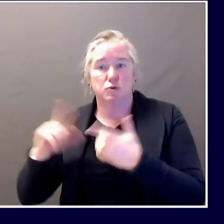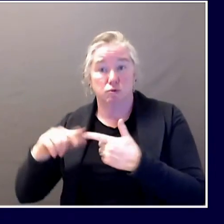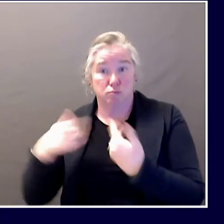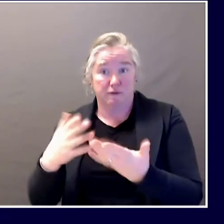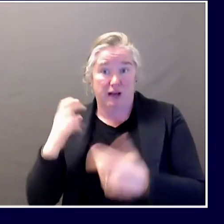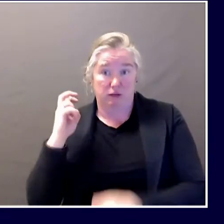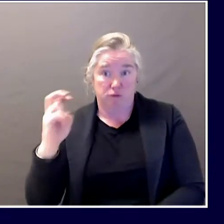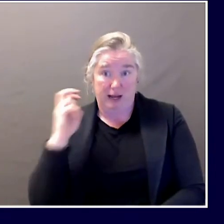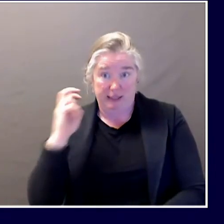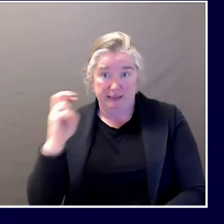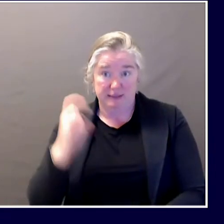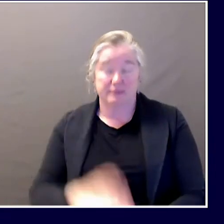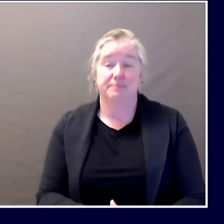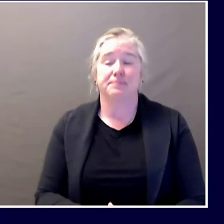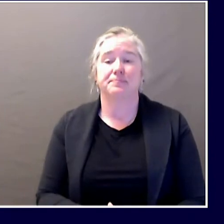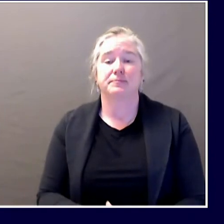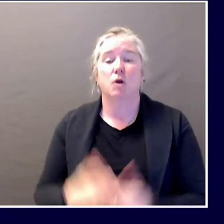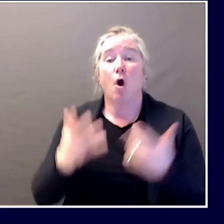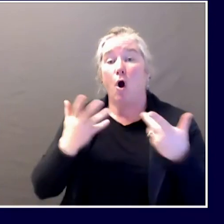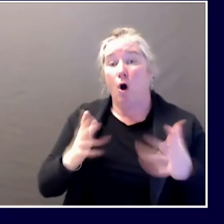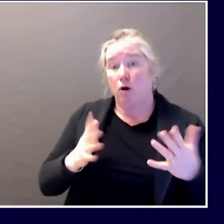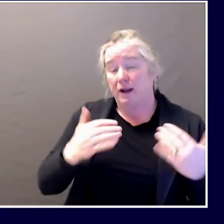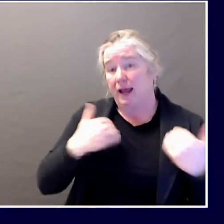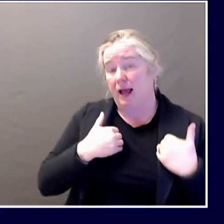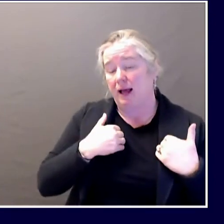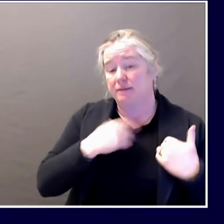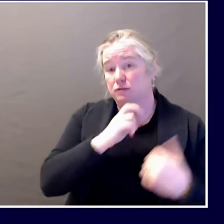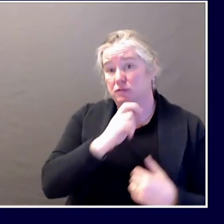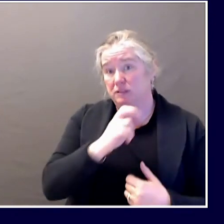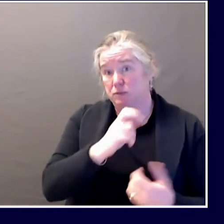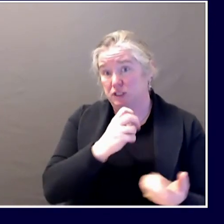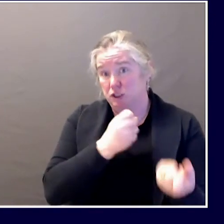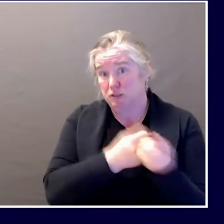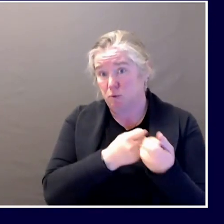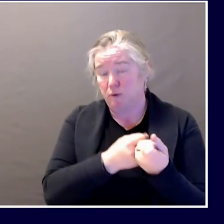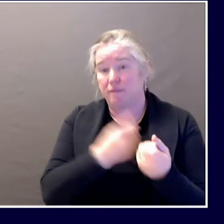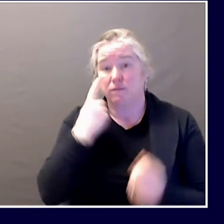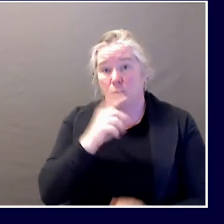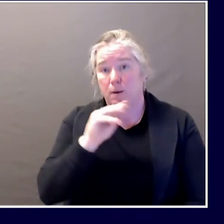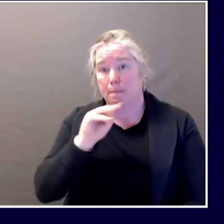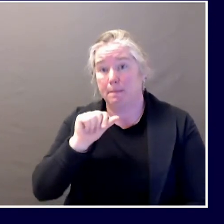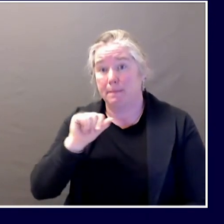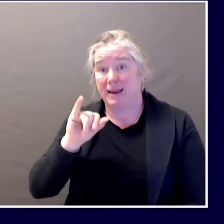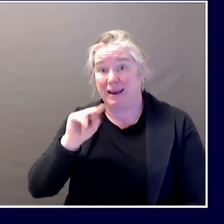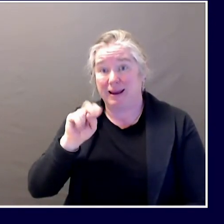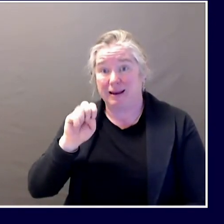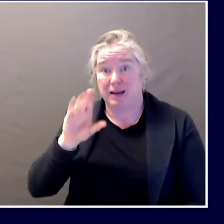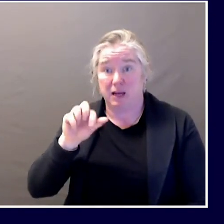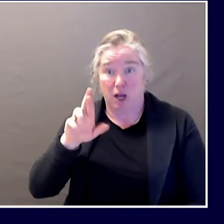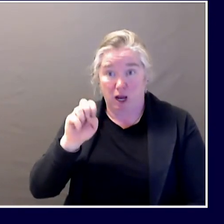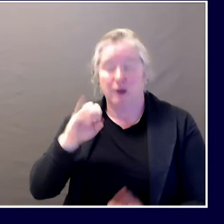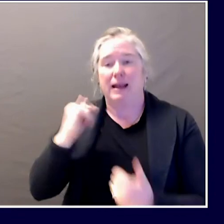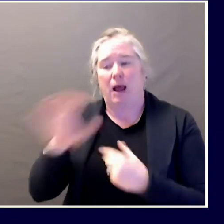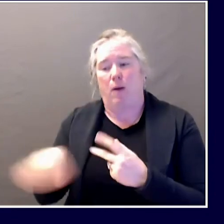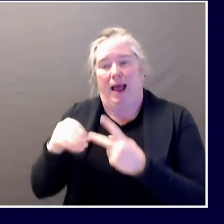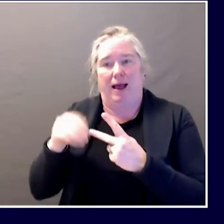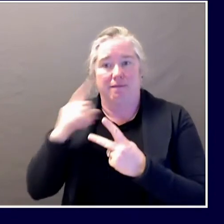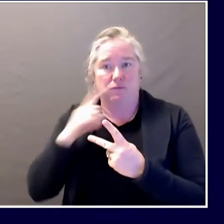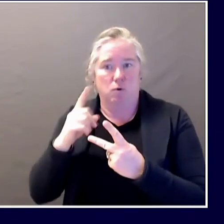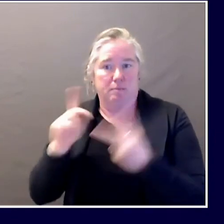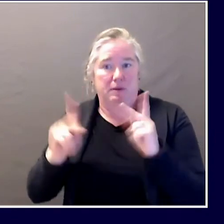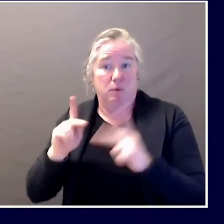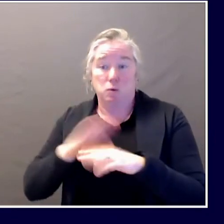option is in addition to the transportation support already offered to Maine Care members. The department can provide transportation